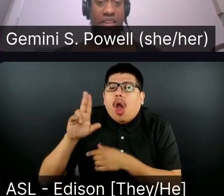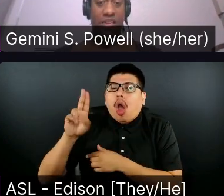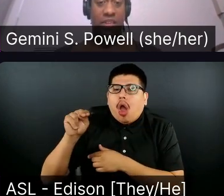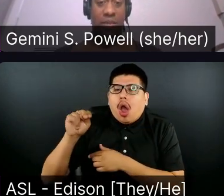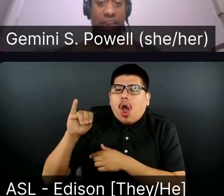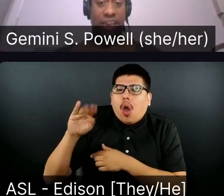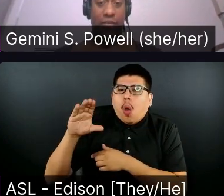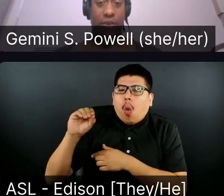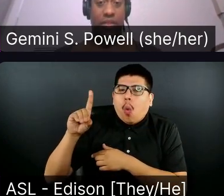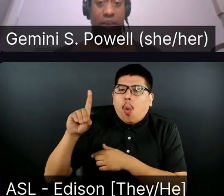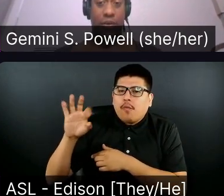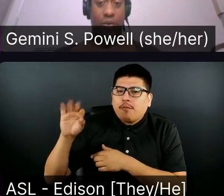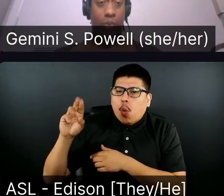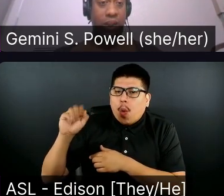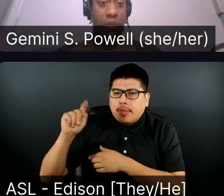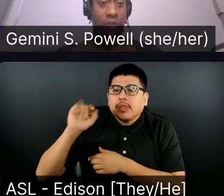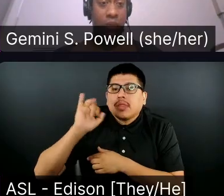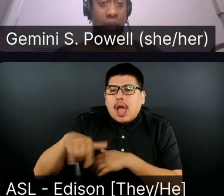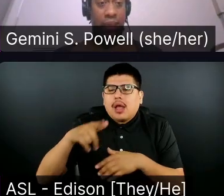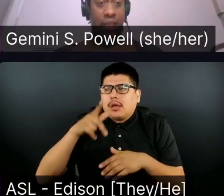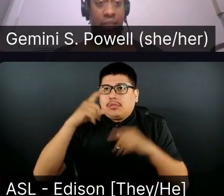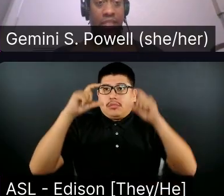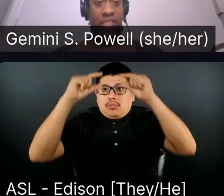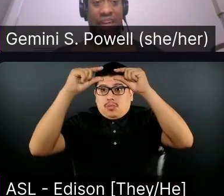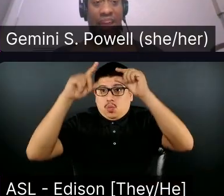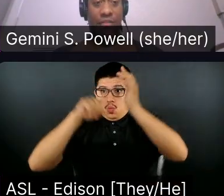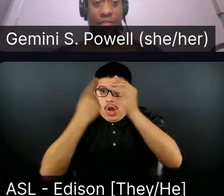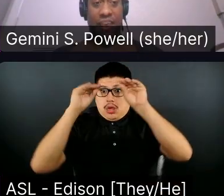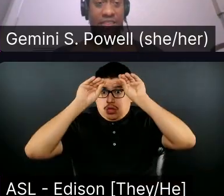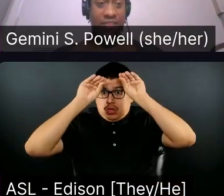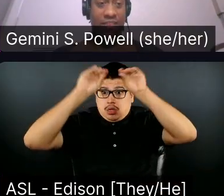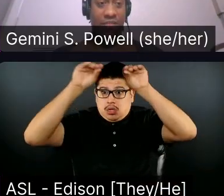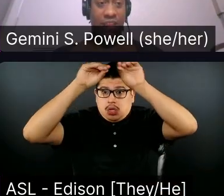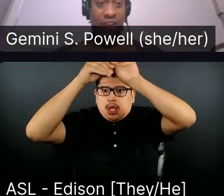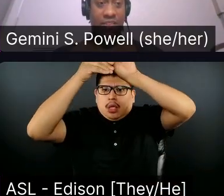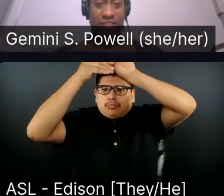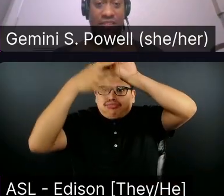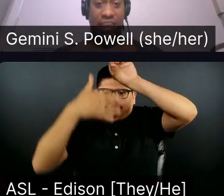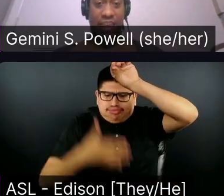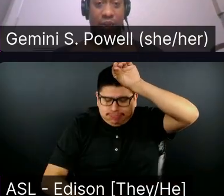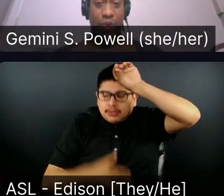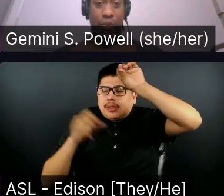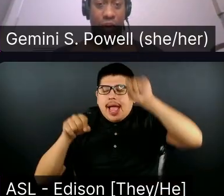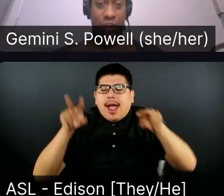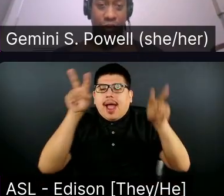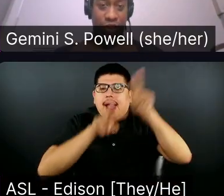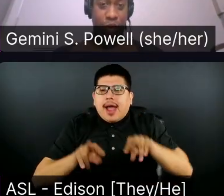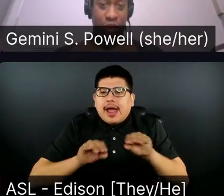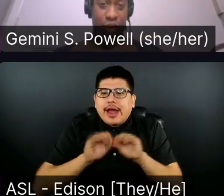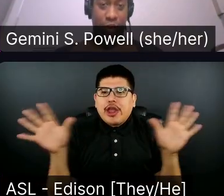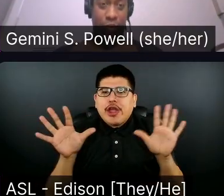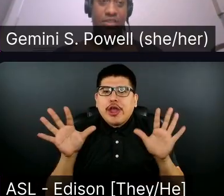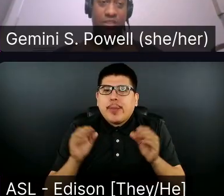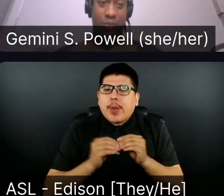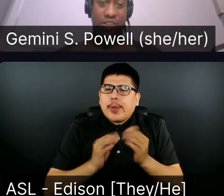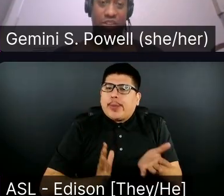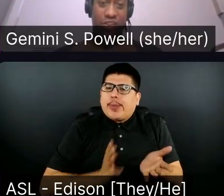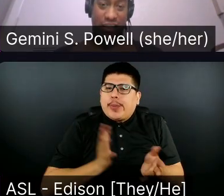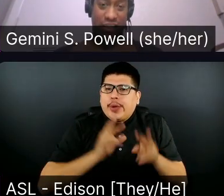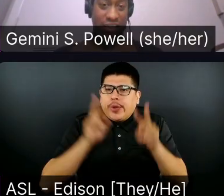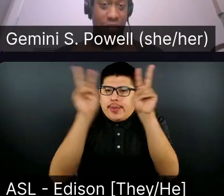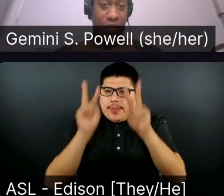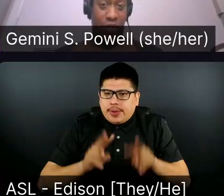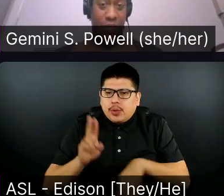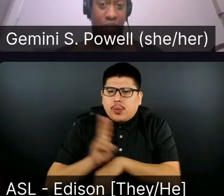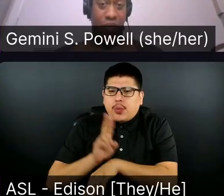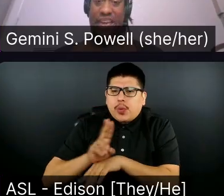to essentially make everything readable. That fancy set of letters is saying we're using Unicode to make sure